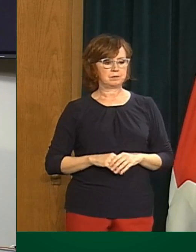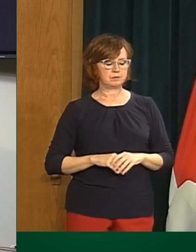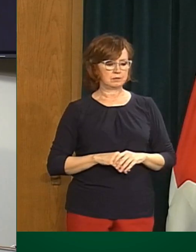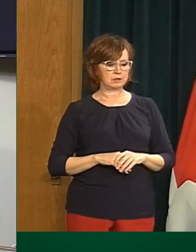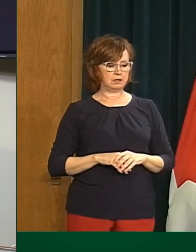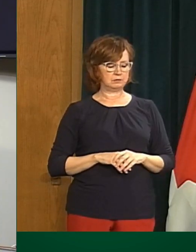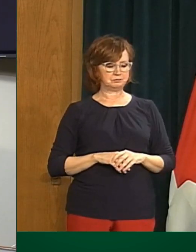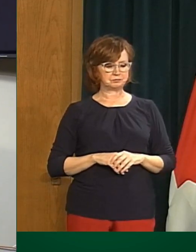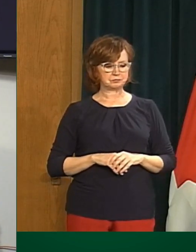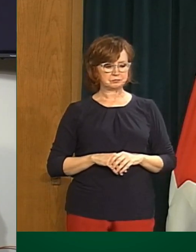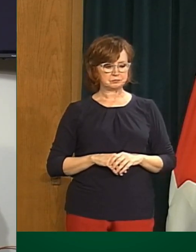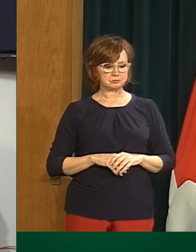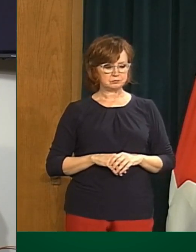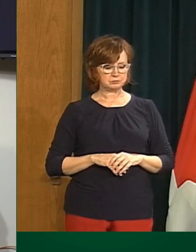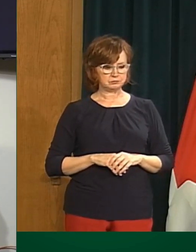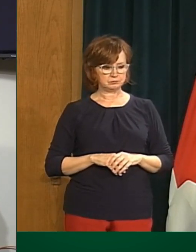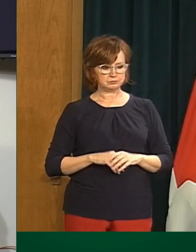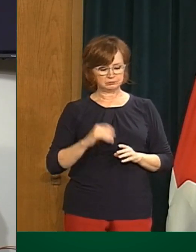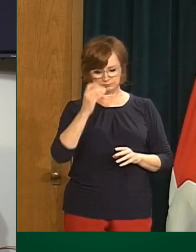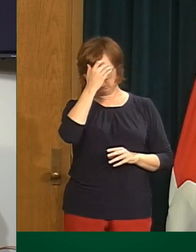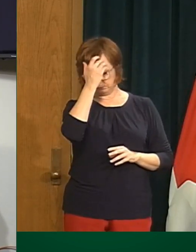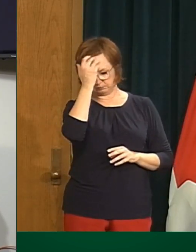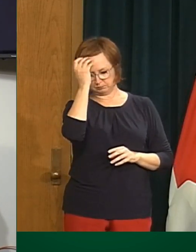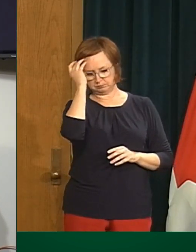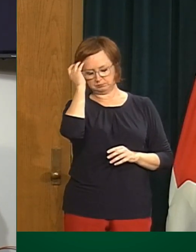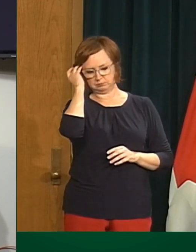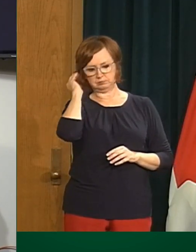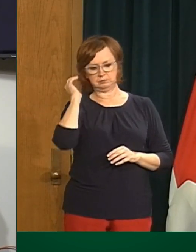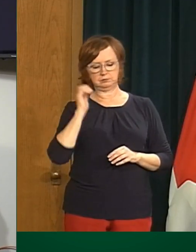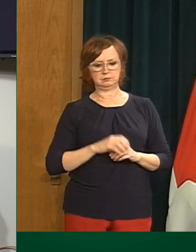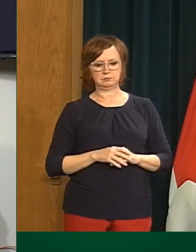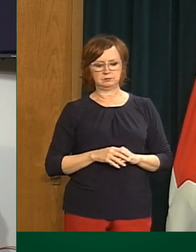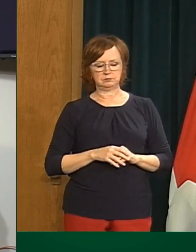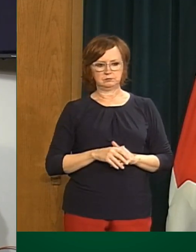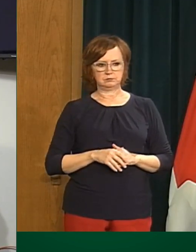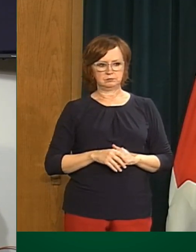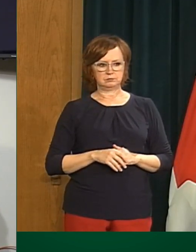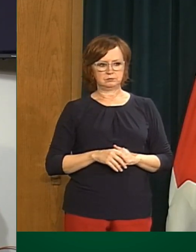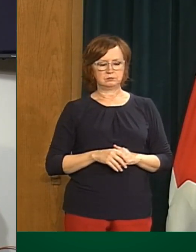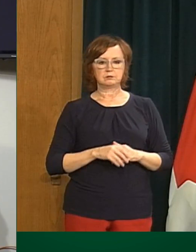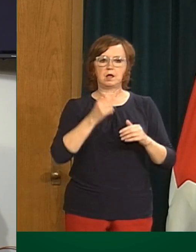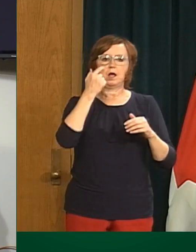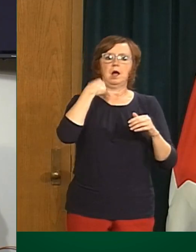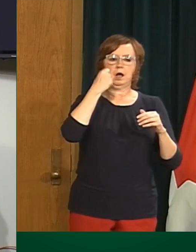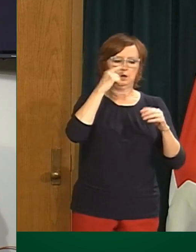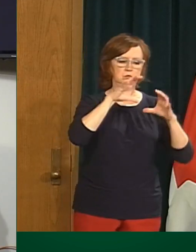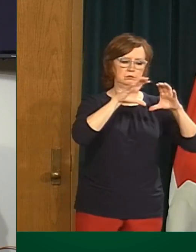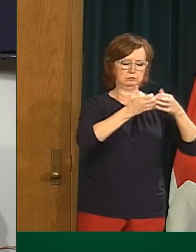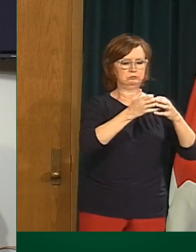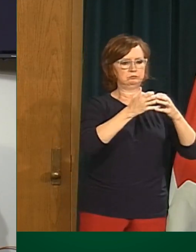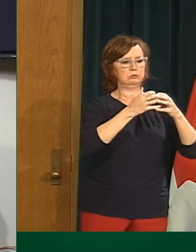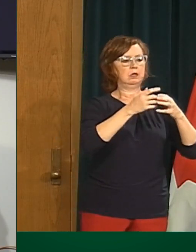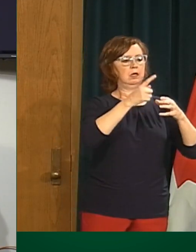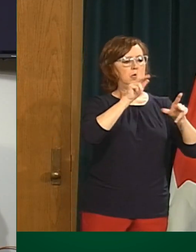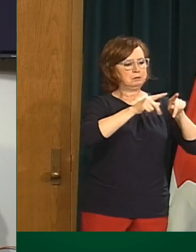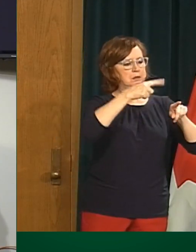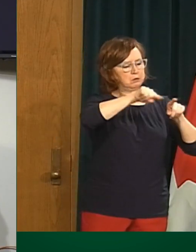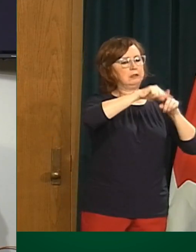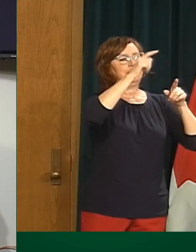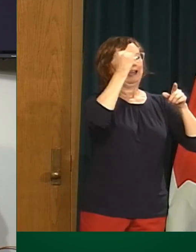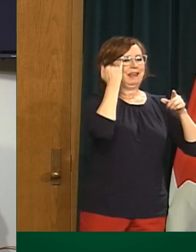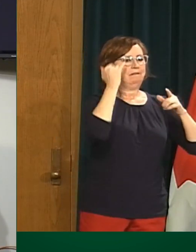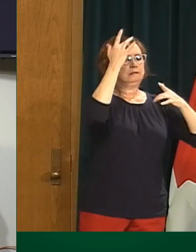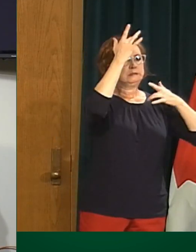needed testing when people present, do you not need a consistent baseline number between now and